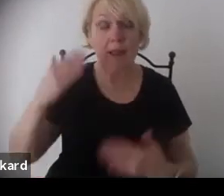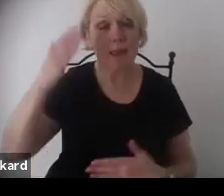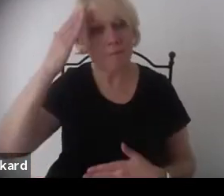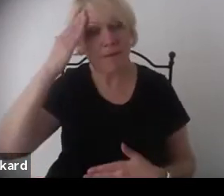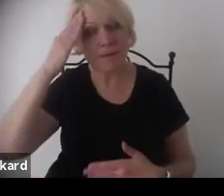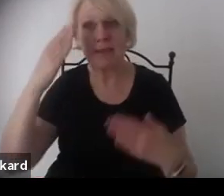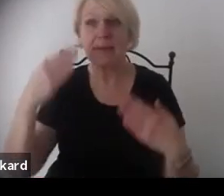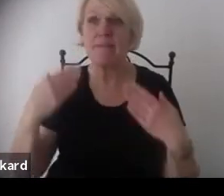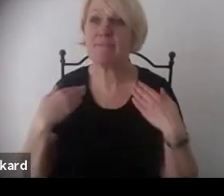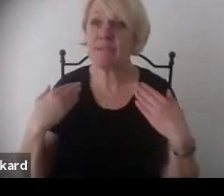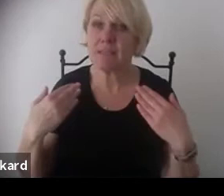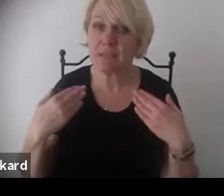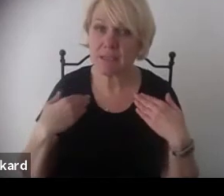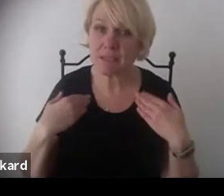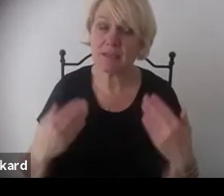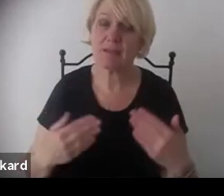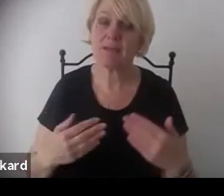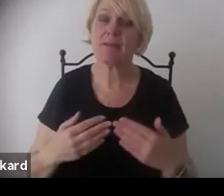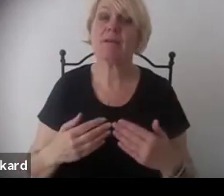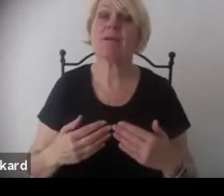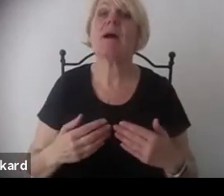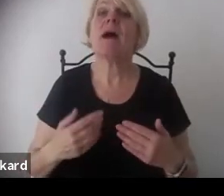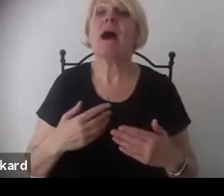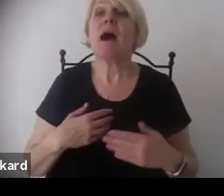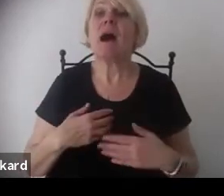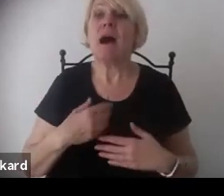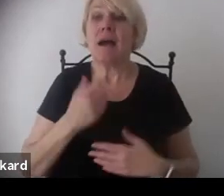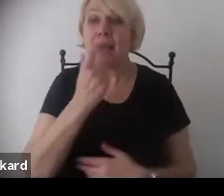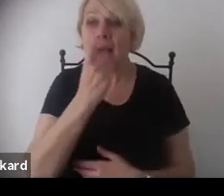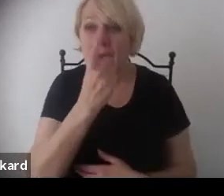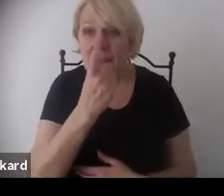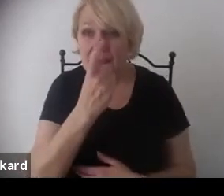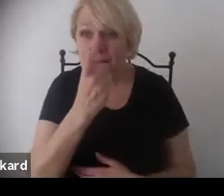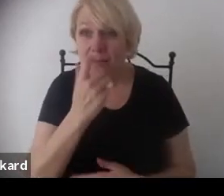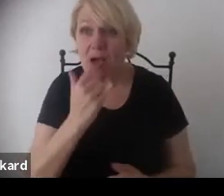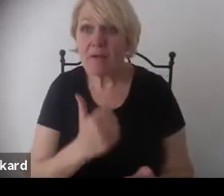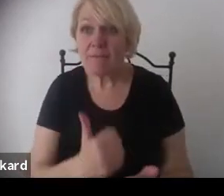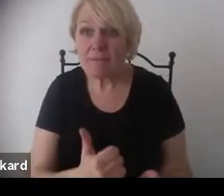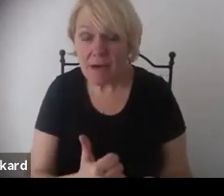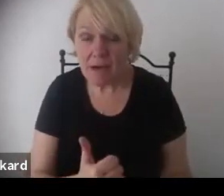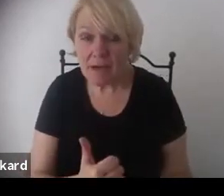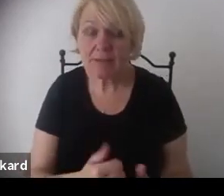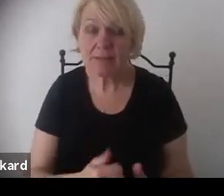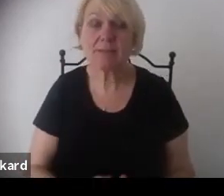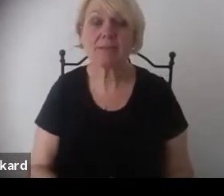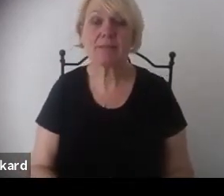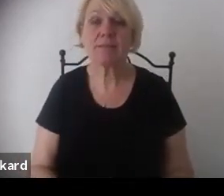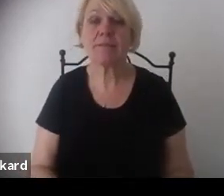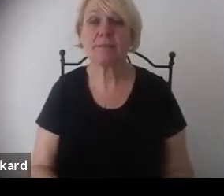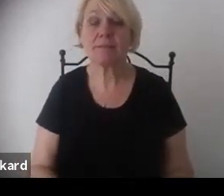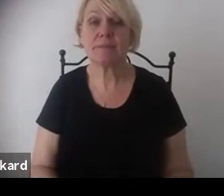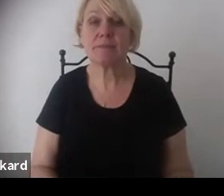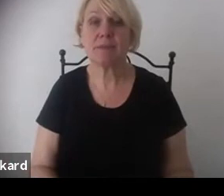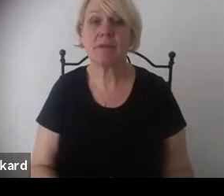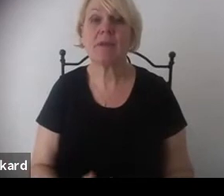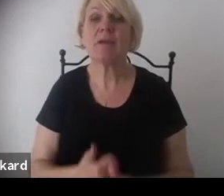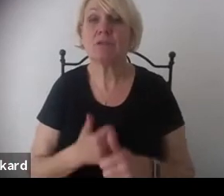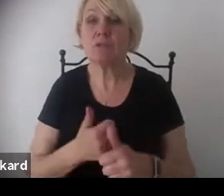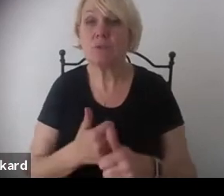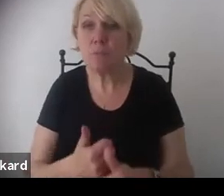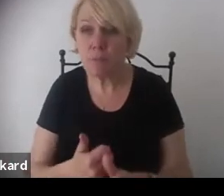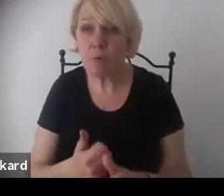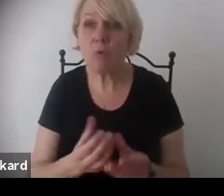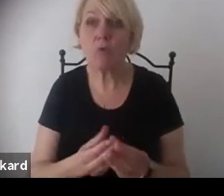will give as much advice as we can, and we will help support their recovery,